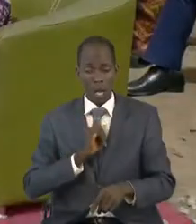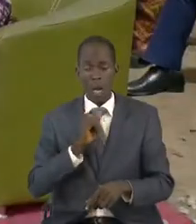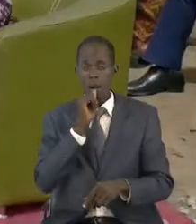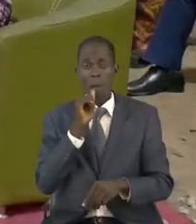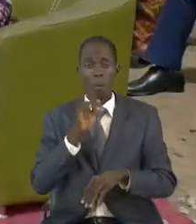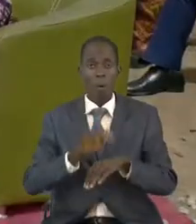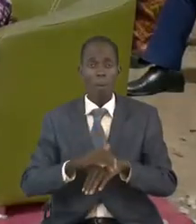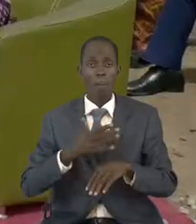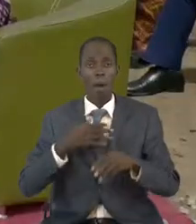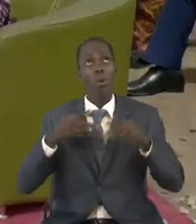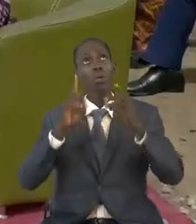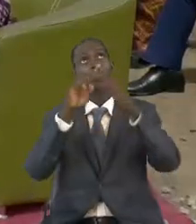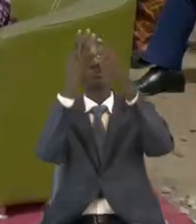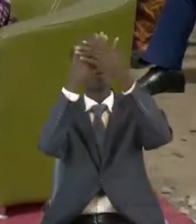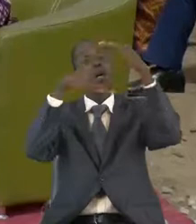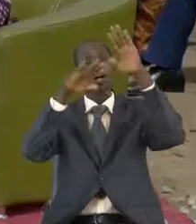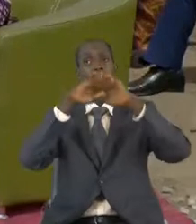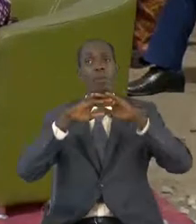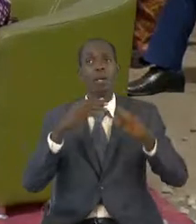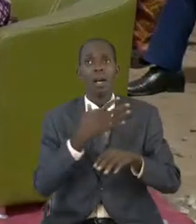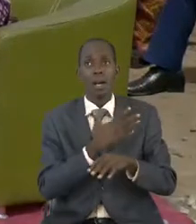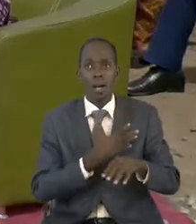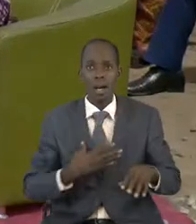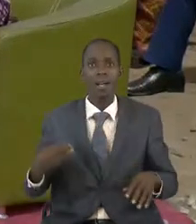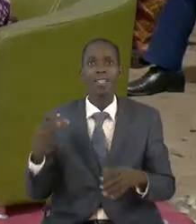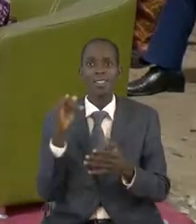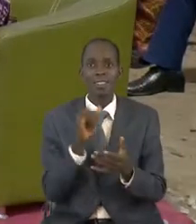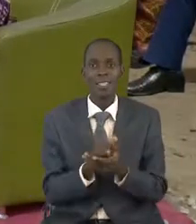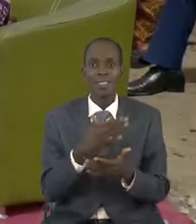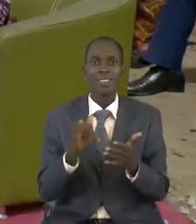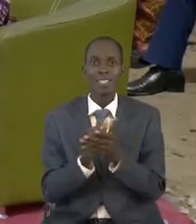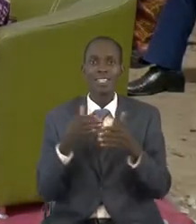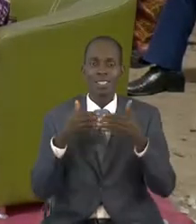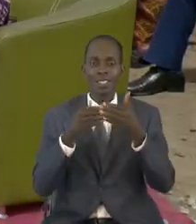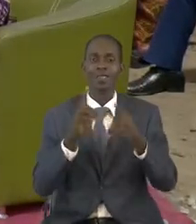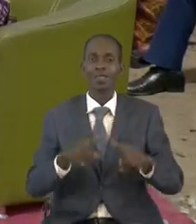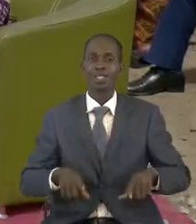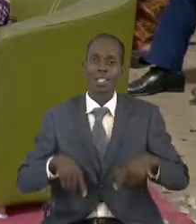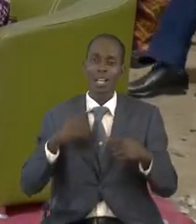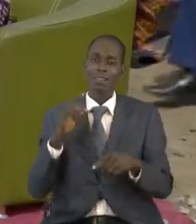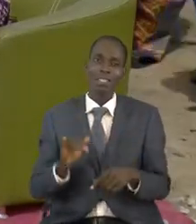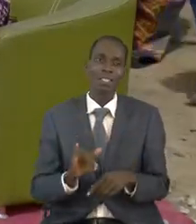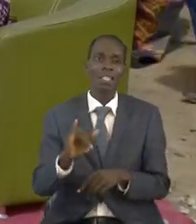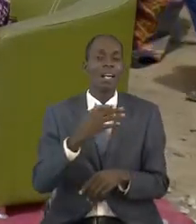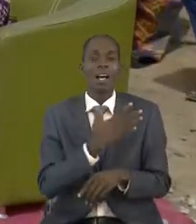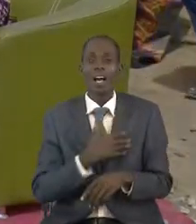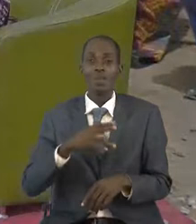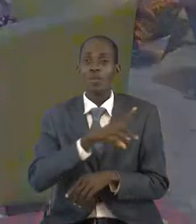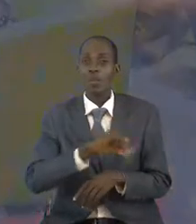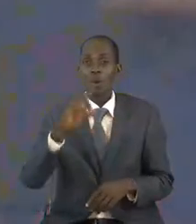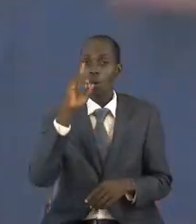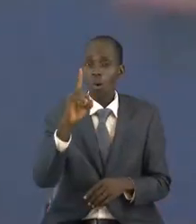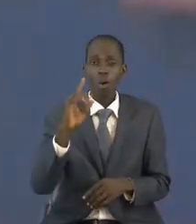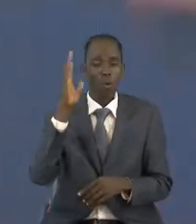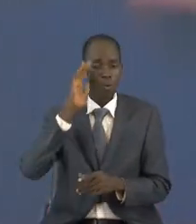it is this narrow path that leads to life eternal, and nobody will twist my